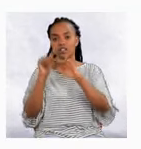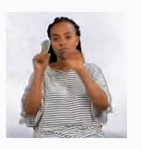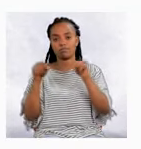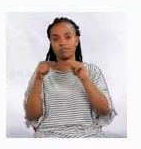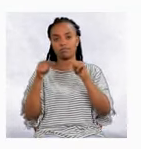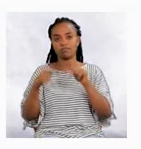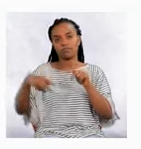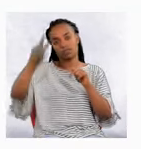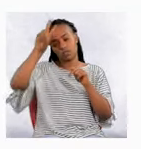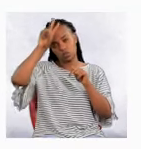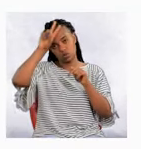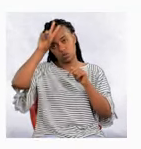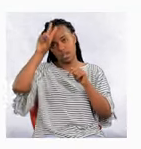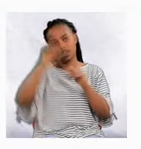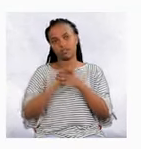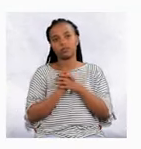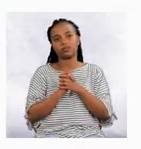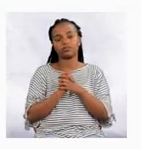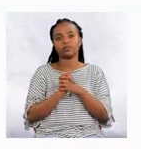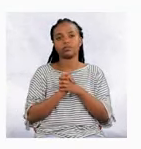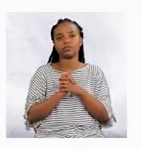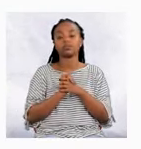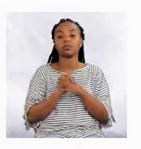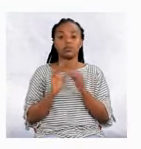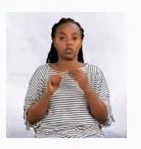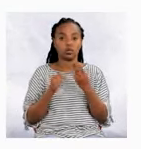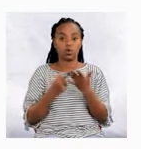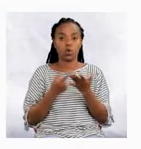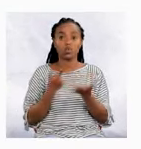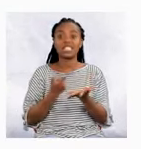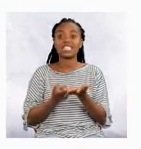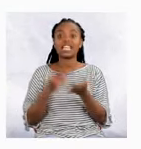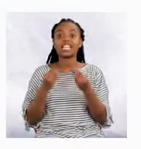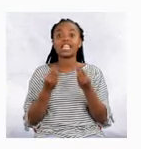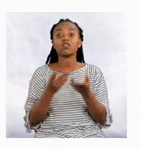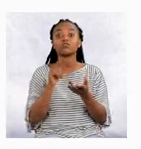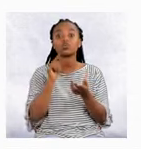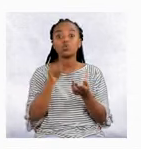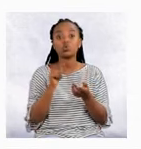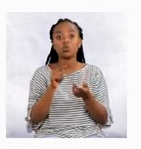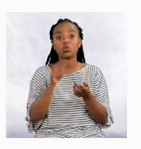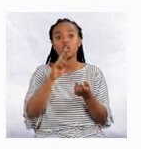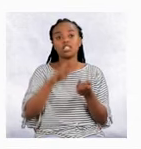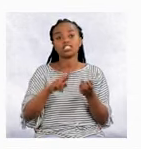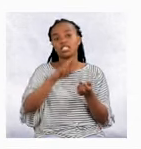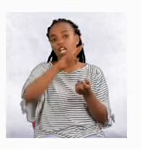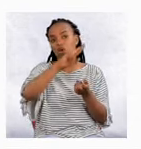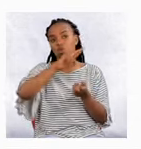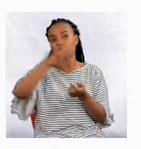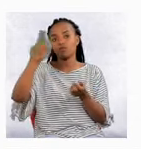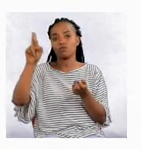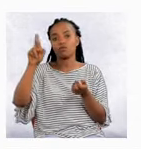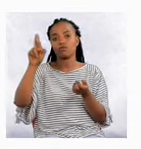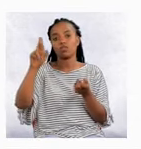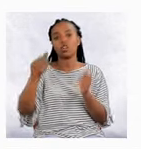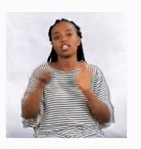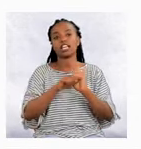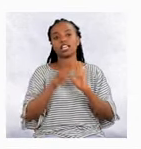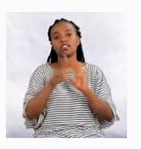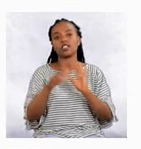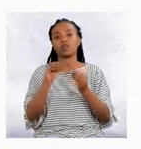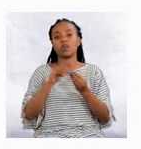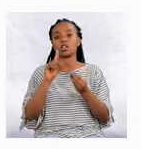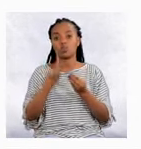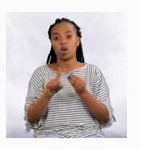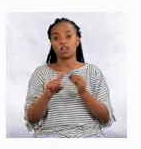minus 1. The whole squared. So this gives you is the square root of negative 3